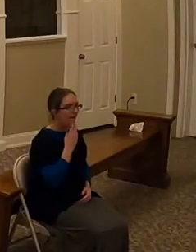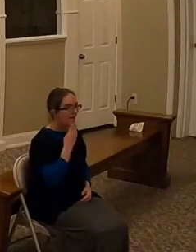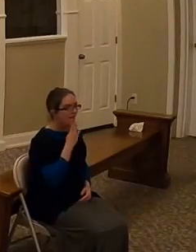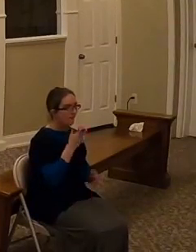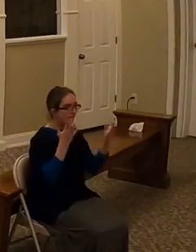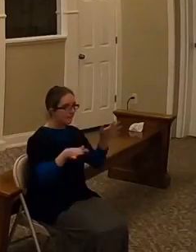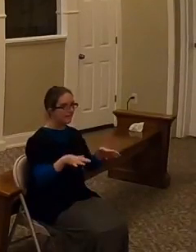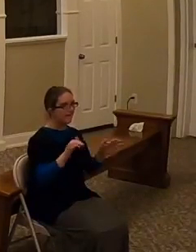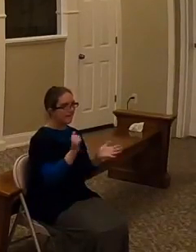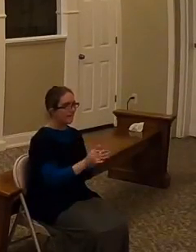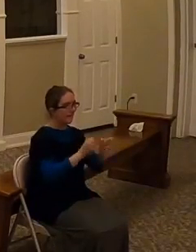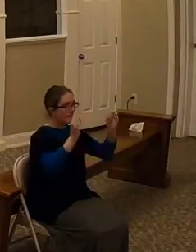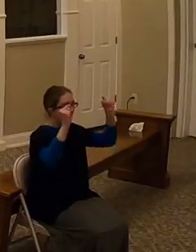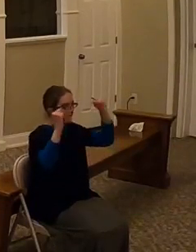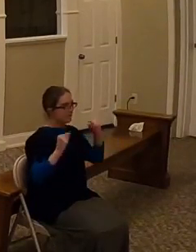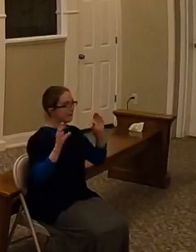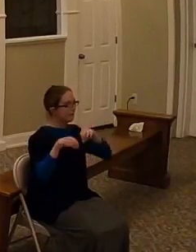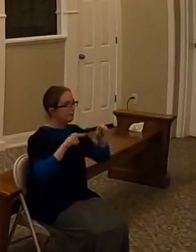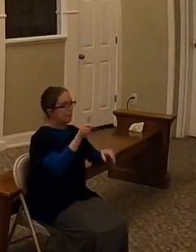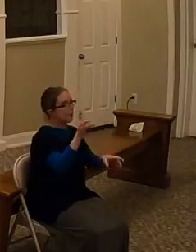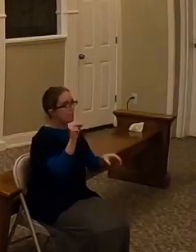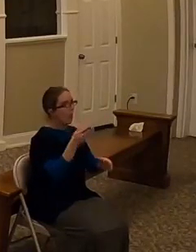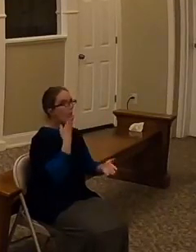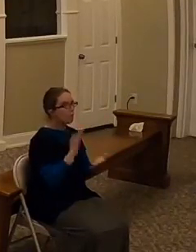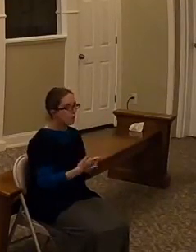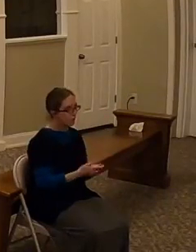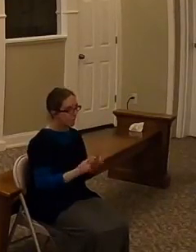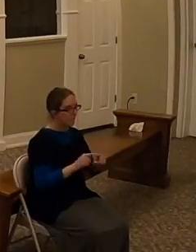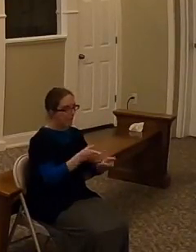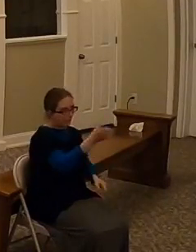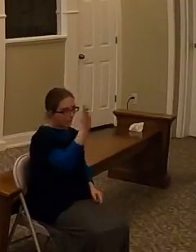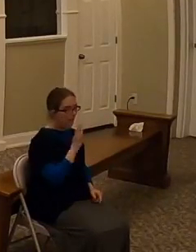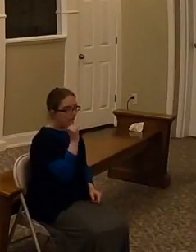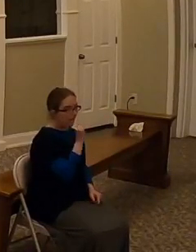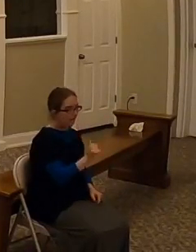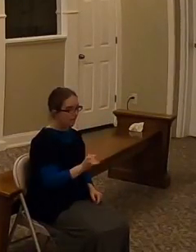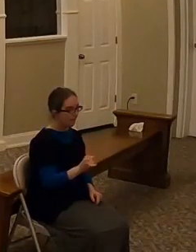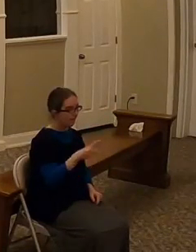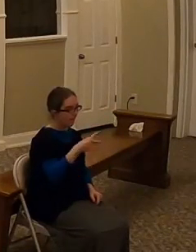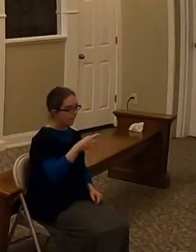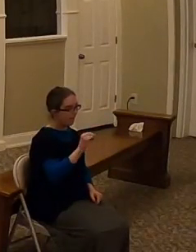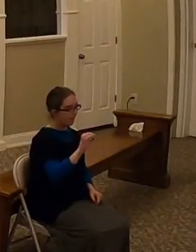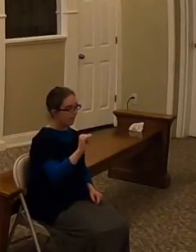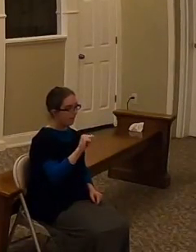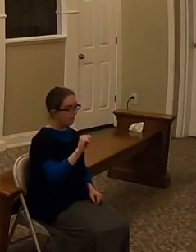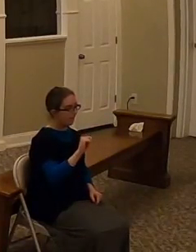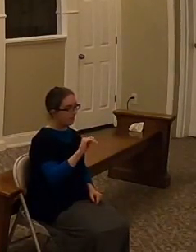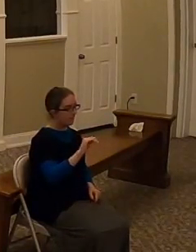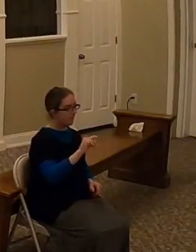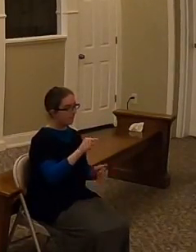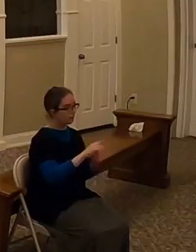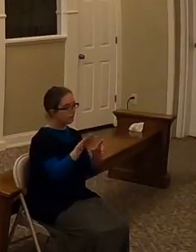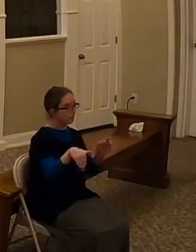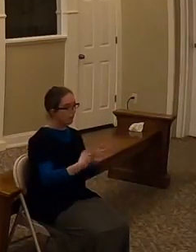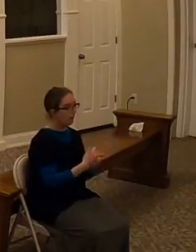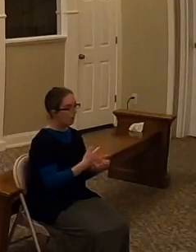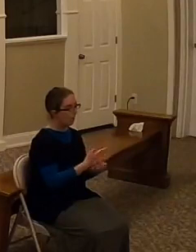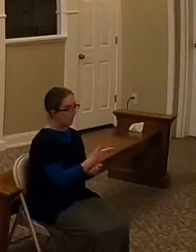that gym ain't doing y'all no good. But godliness is profitable unto all